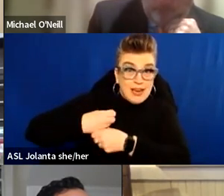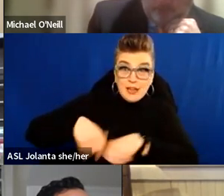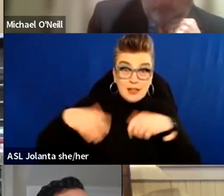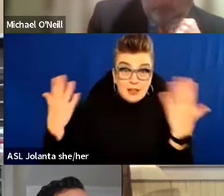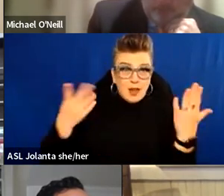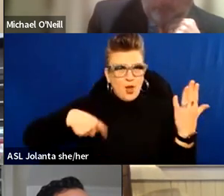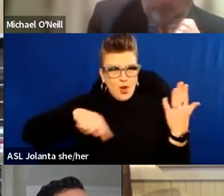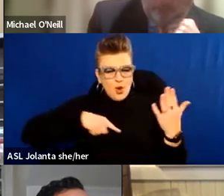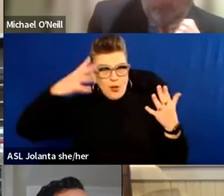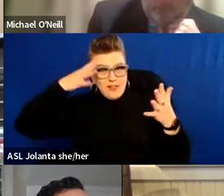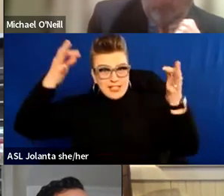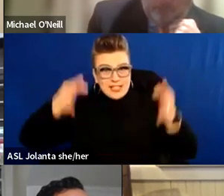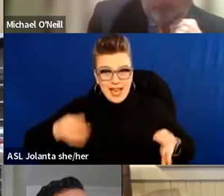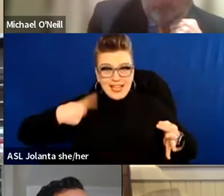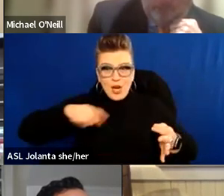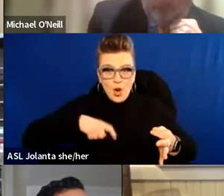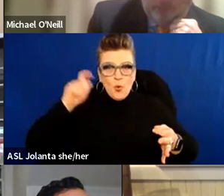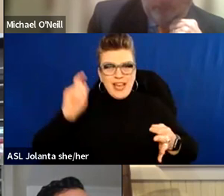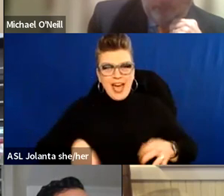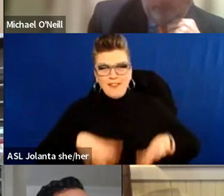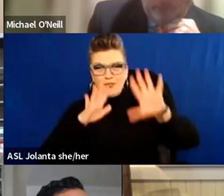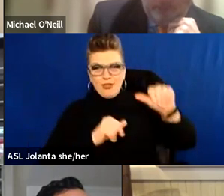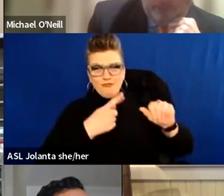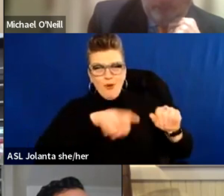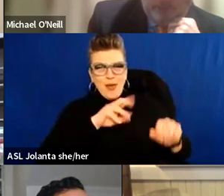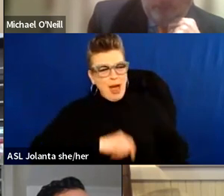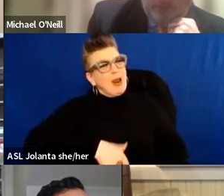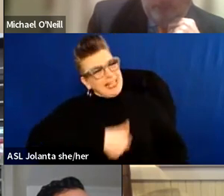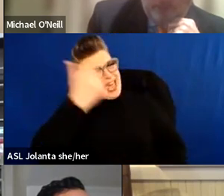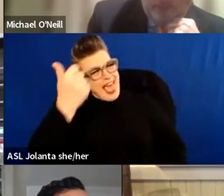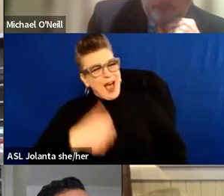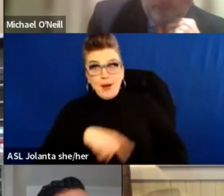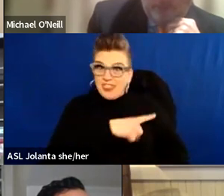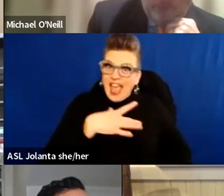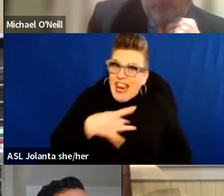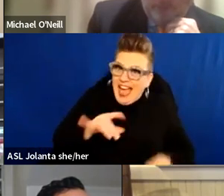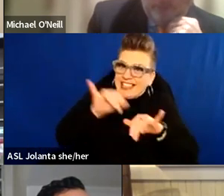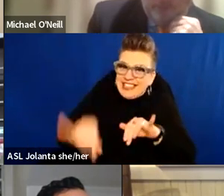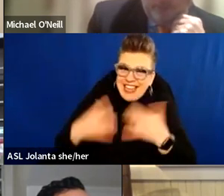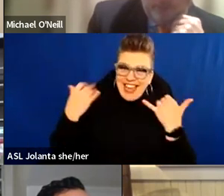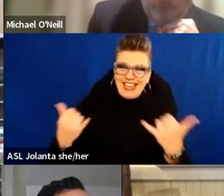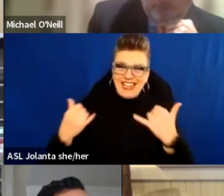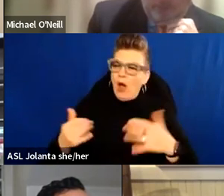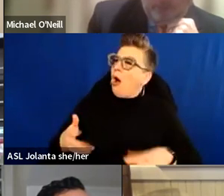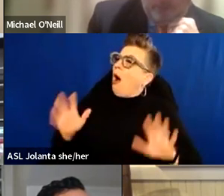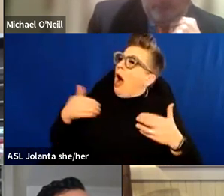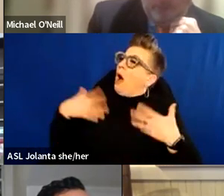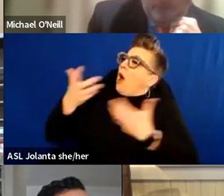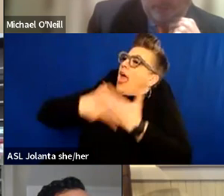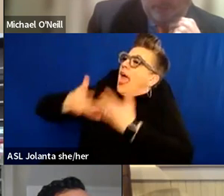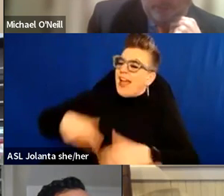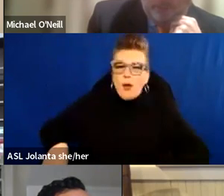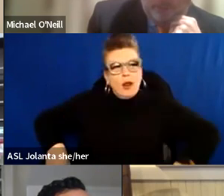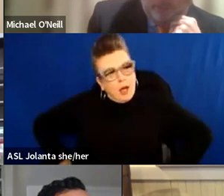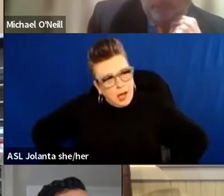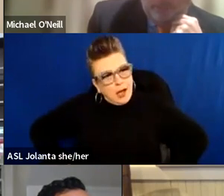that now we have to throw the students out you know they stay they stay longer as hours we got to say no we're going to hang out so we provide all these